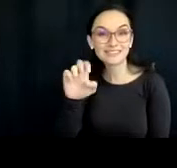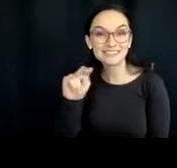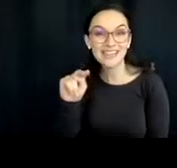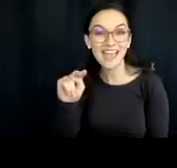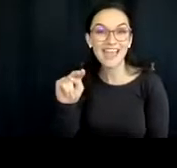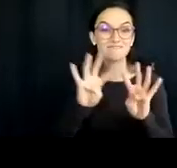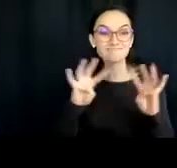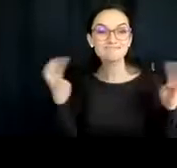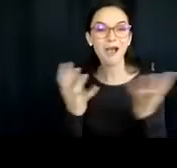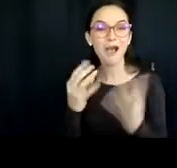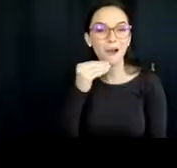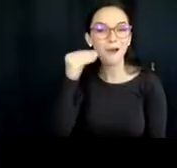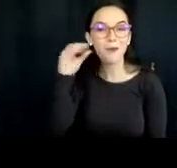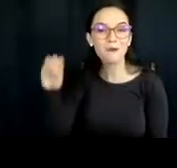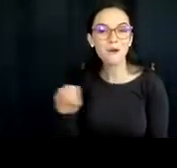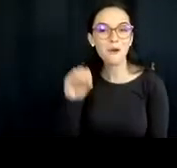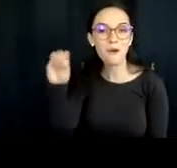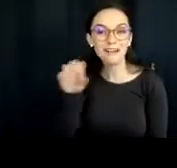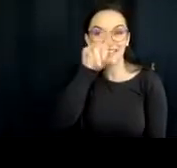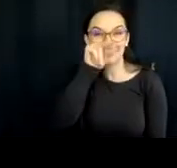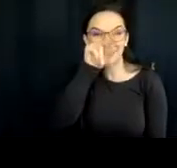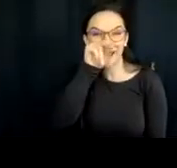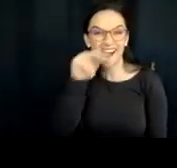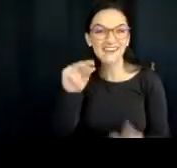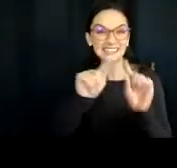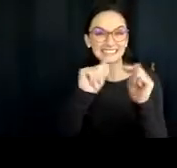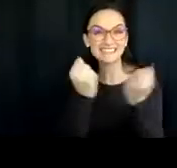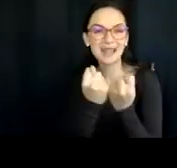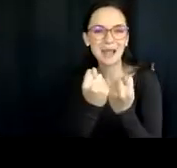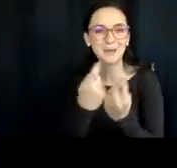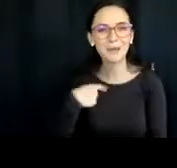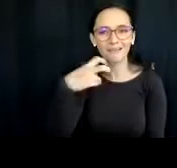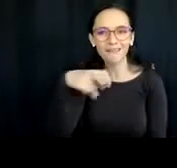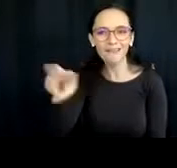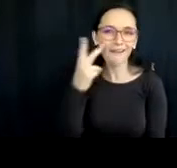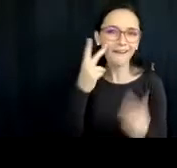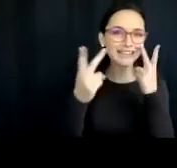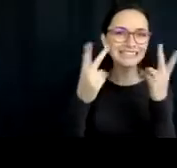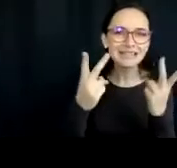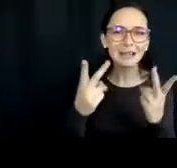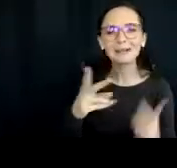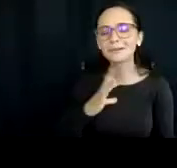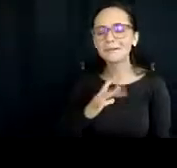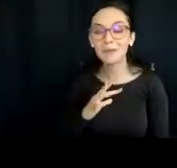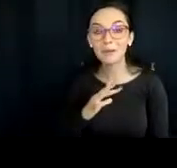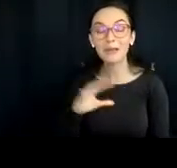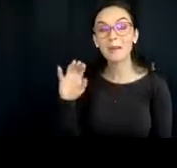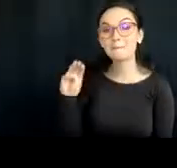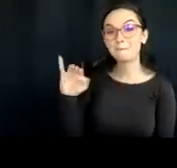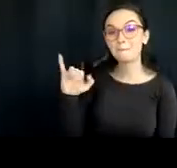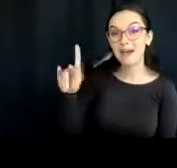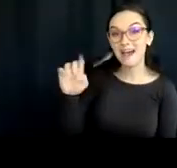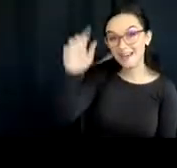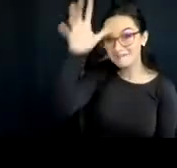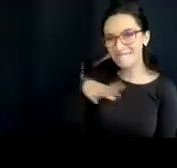football team. We get to tour this cool facility. Mr. Mike, who is one of the awesome people that works as